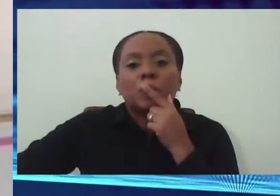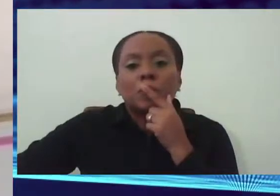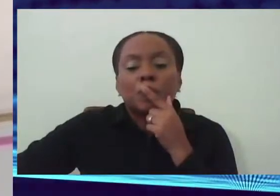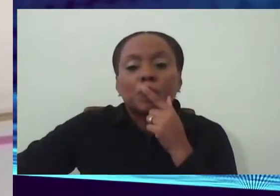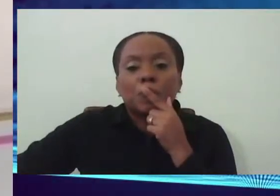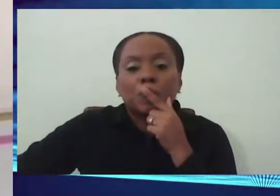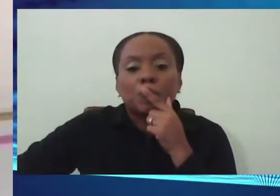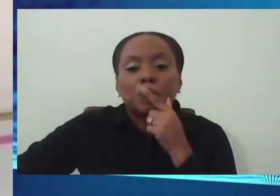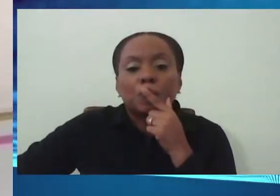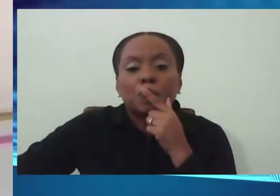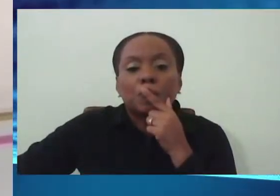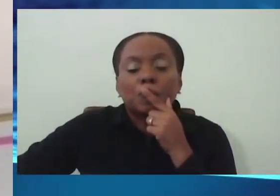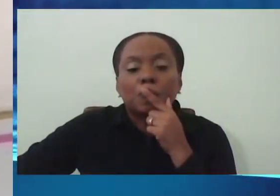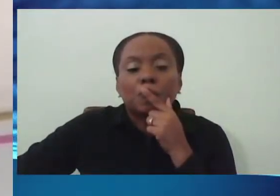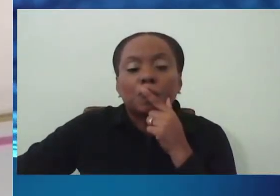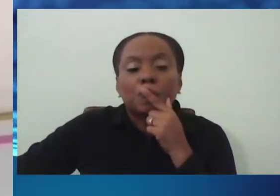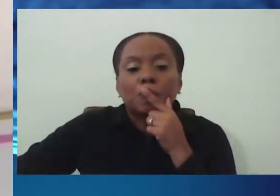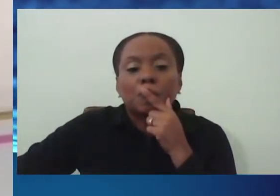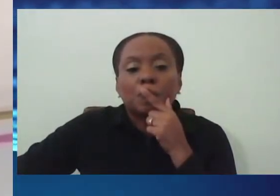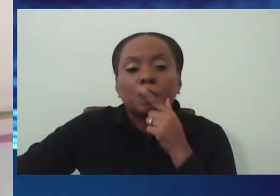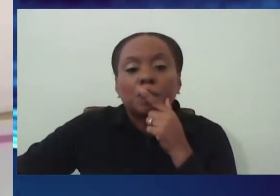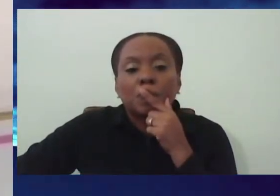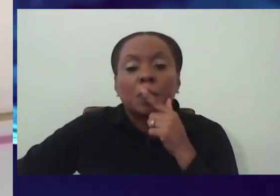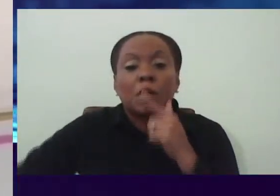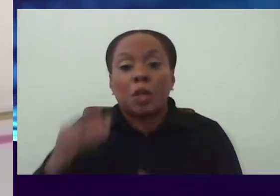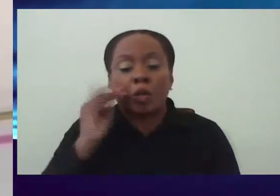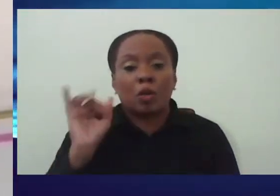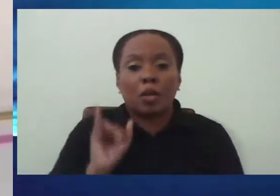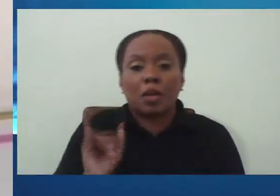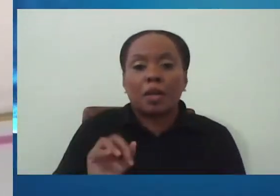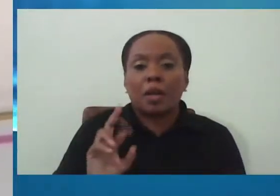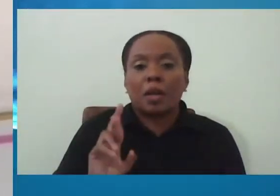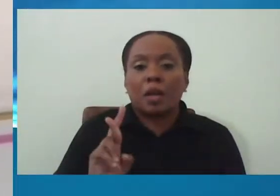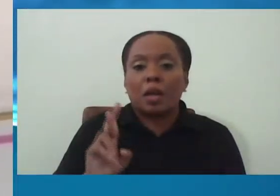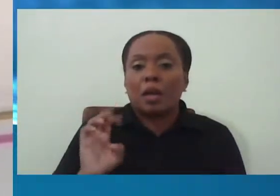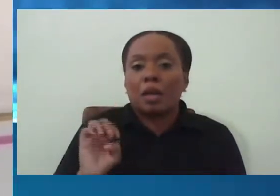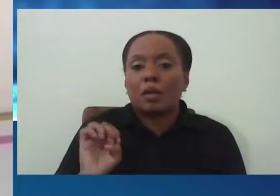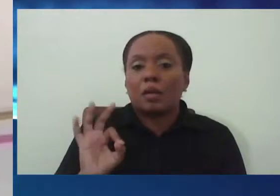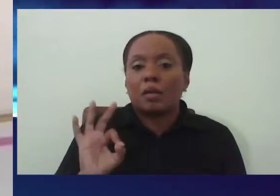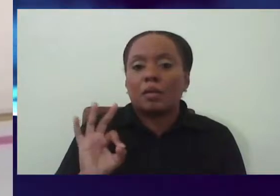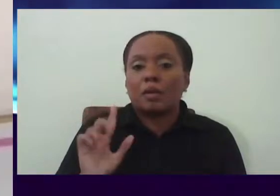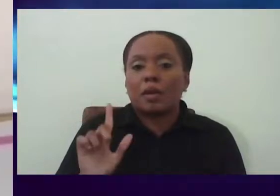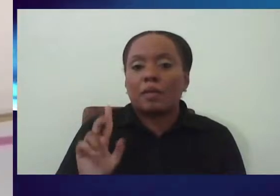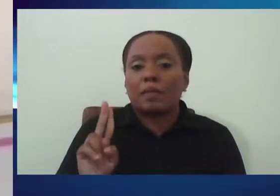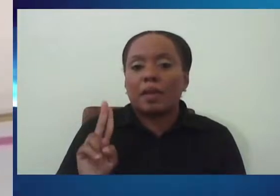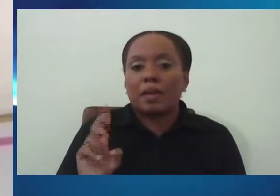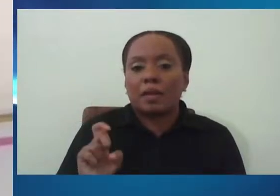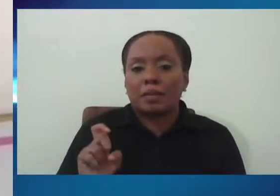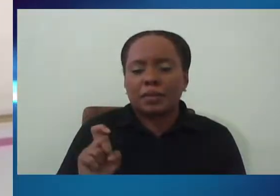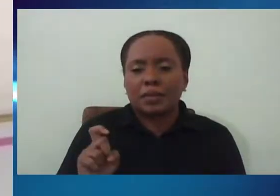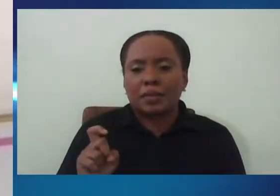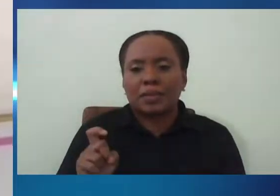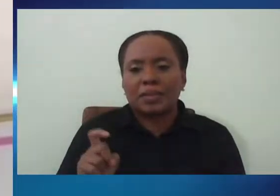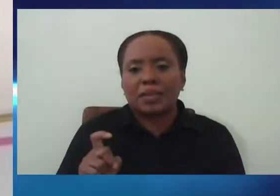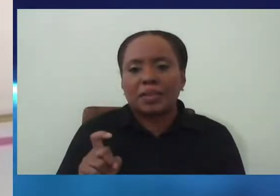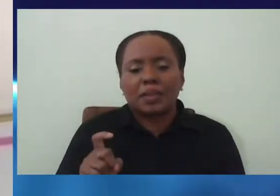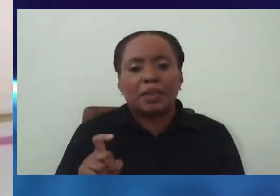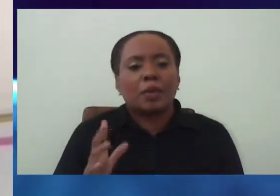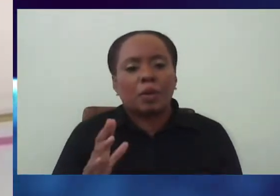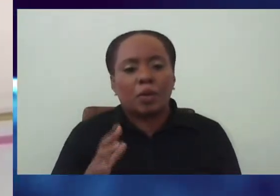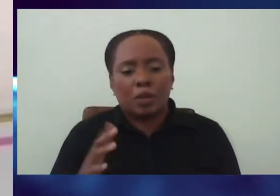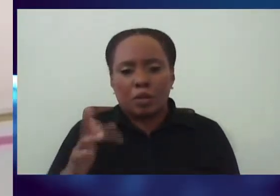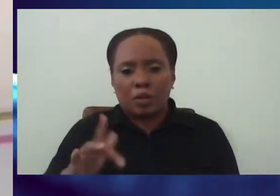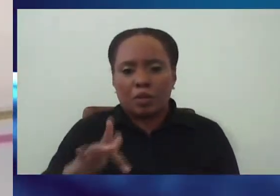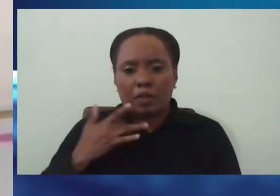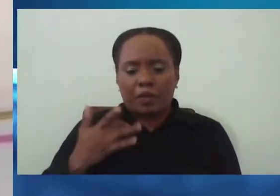mirror what persons would usually call reflux. And this is a diabetic who is also post-COVID, and you feel that chest pain coming up the center of the